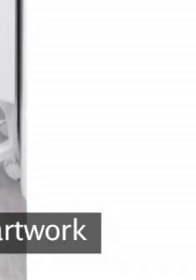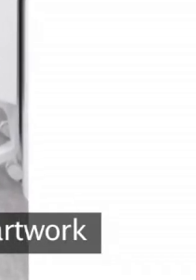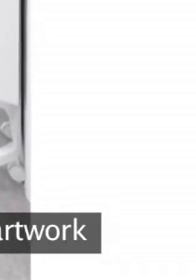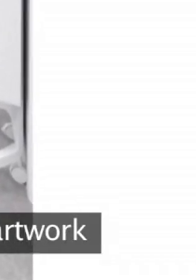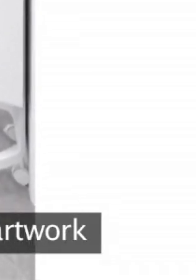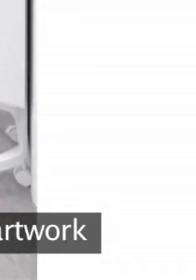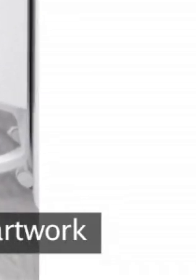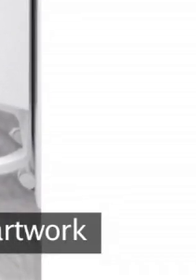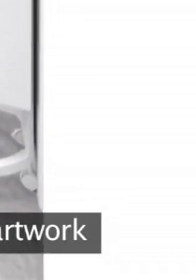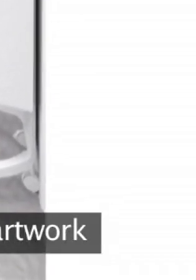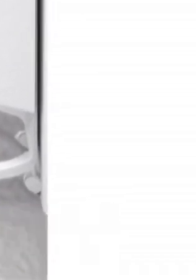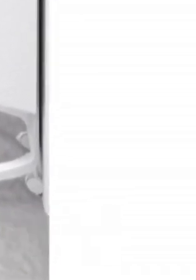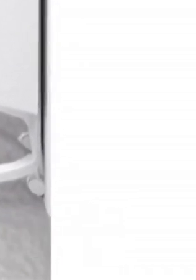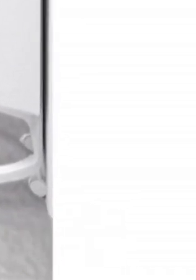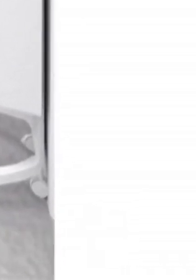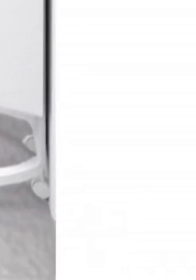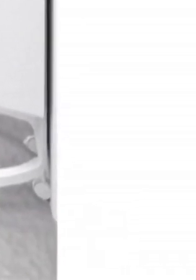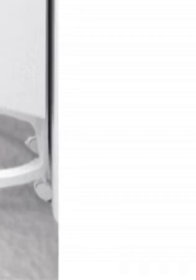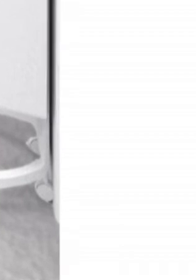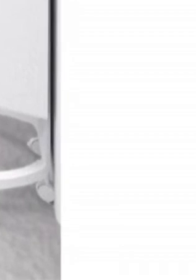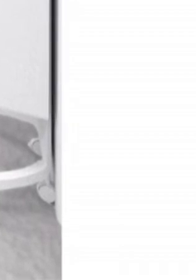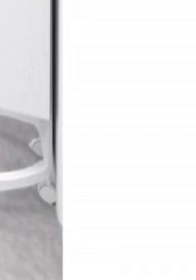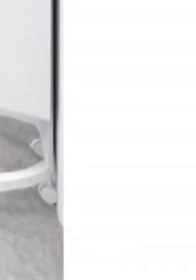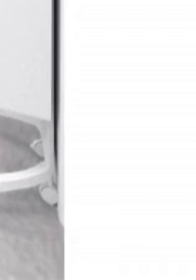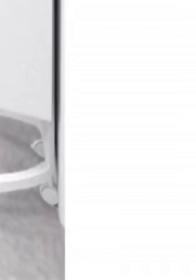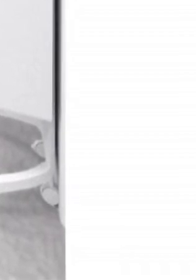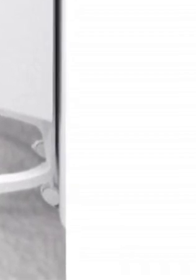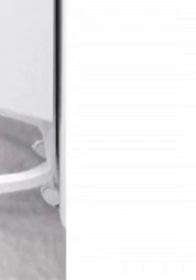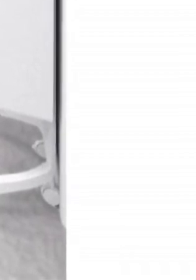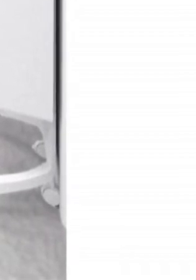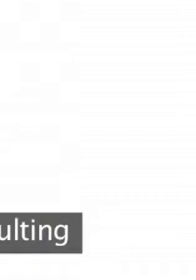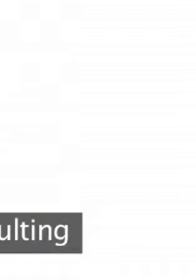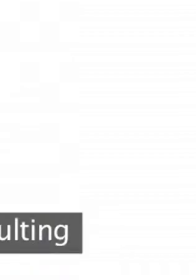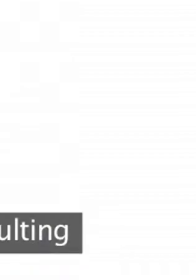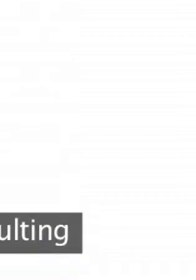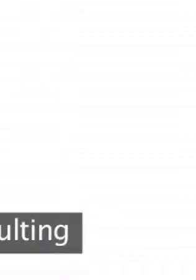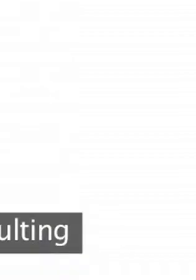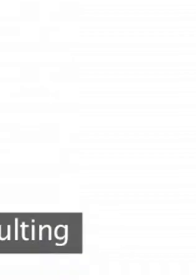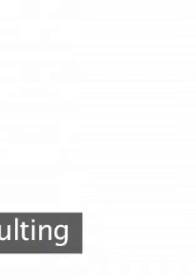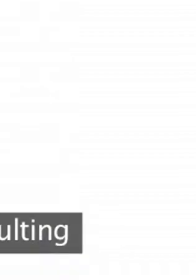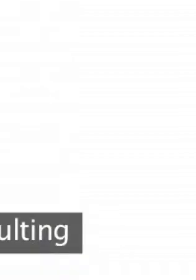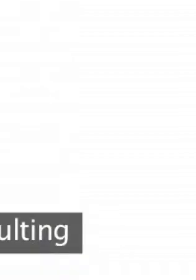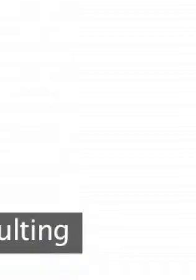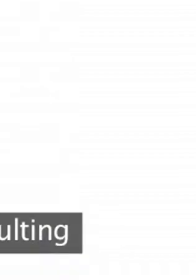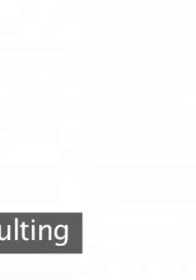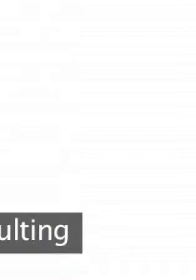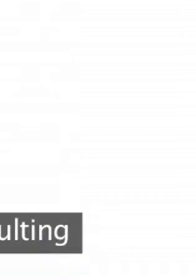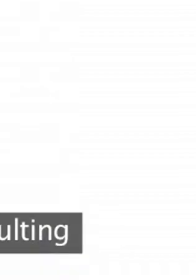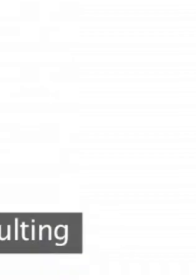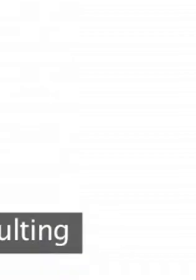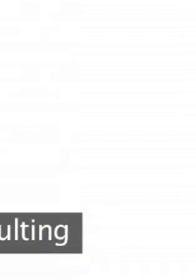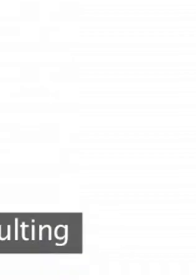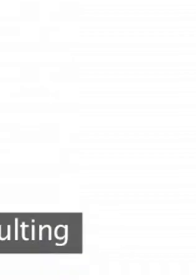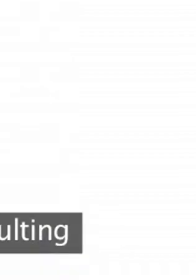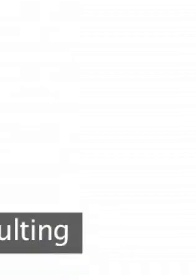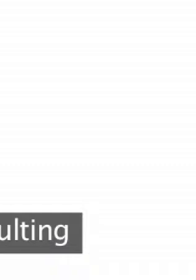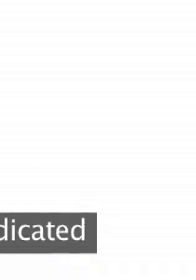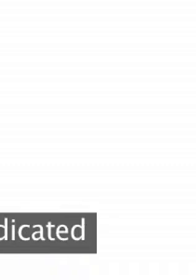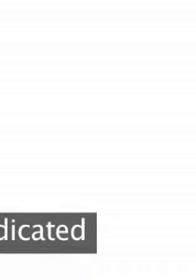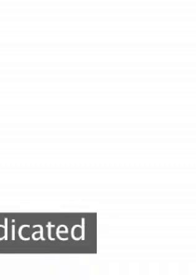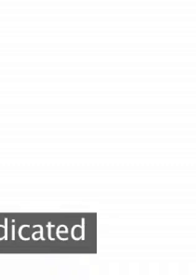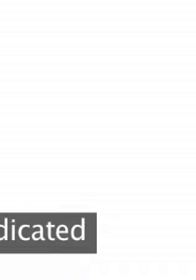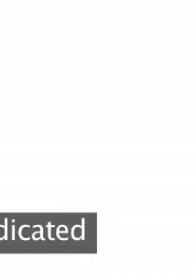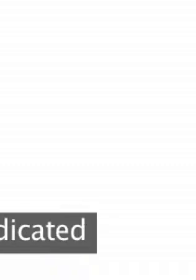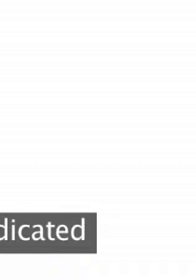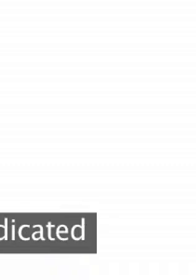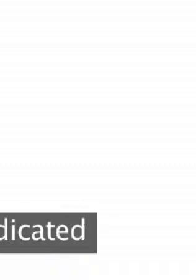including decoration and artwork that children will find engaging and distracting. Paediatrics will also contain a wait and play area, themed consulting